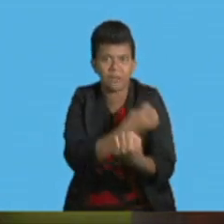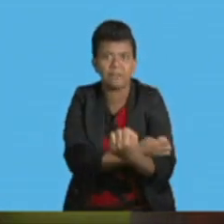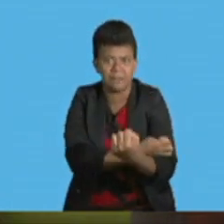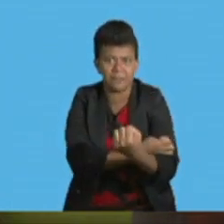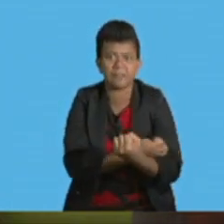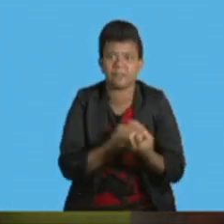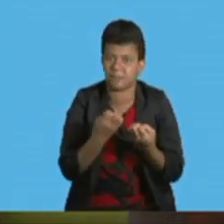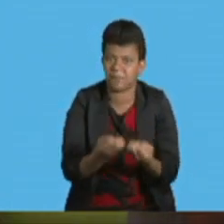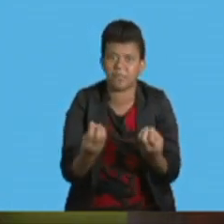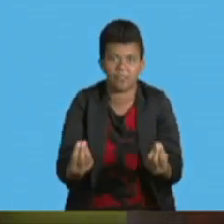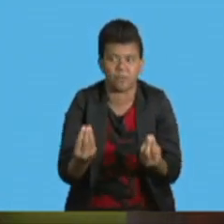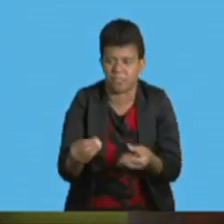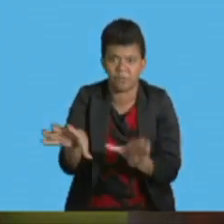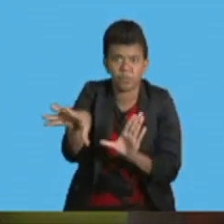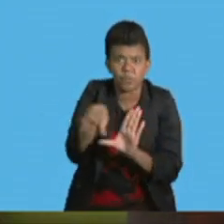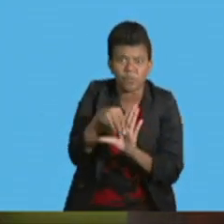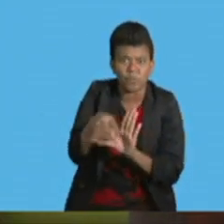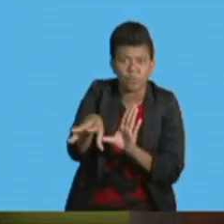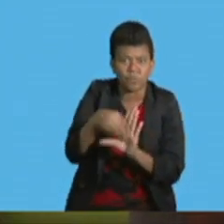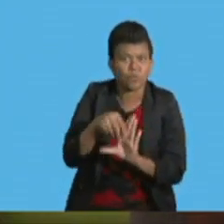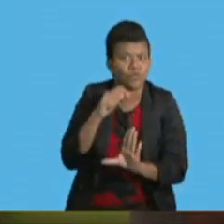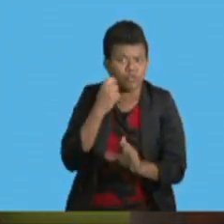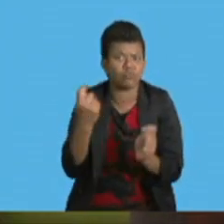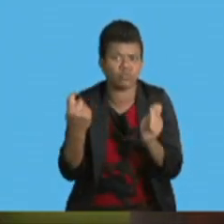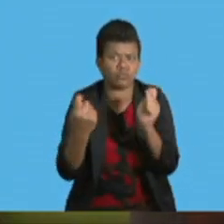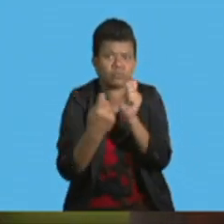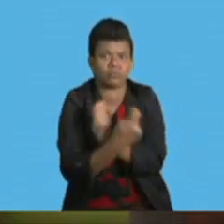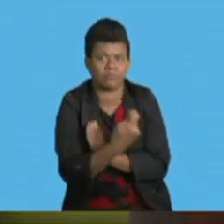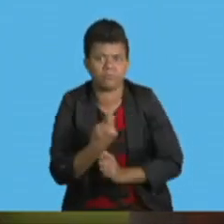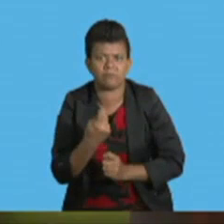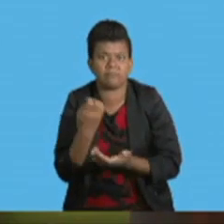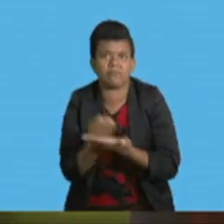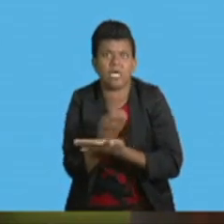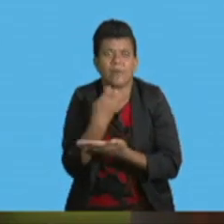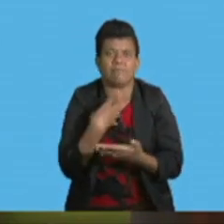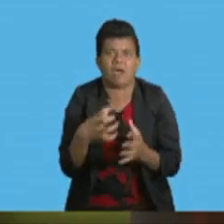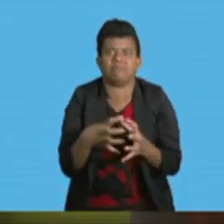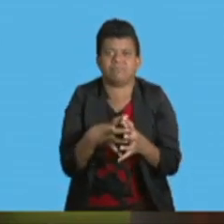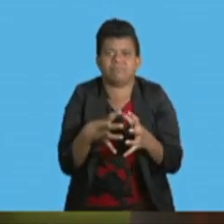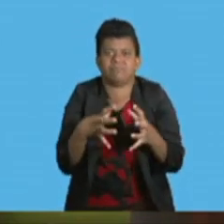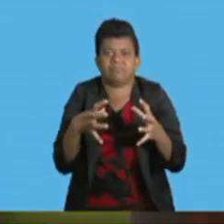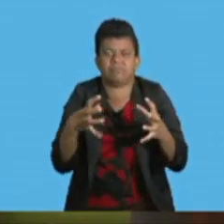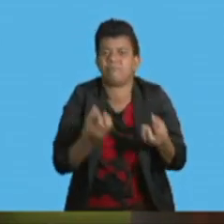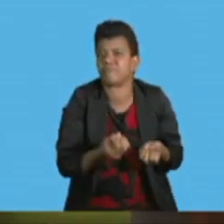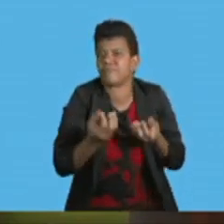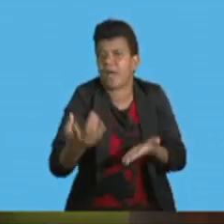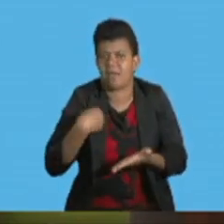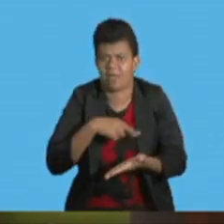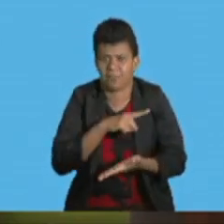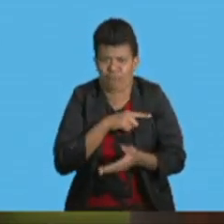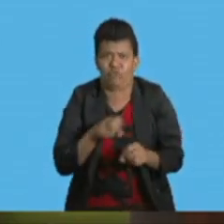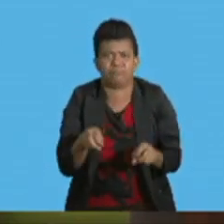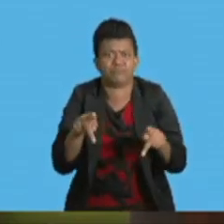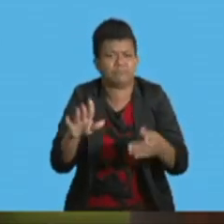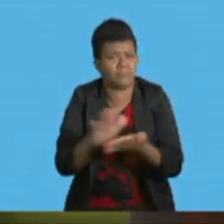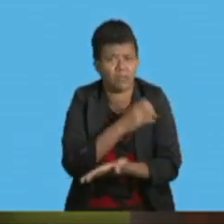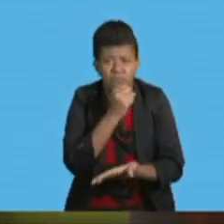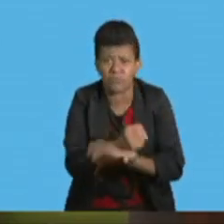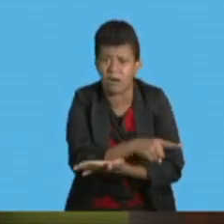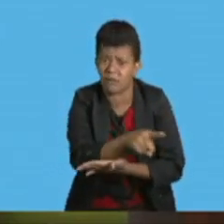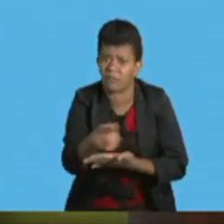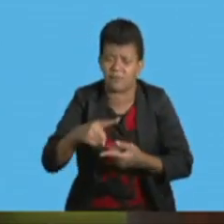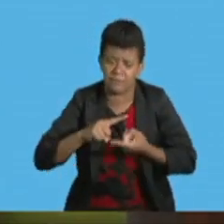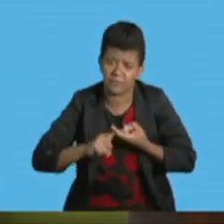to modernize our economy, create increased economic opportunity, and make sure that we have sustainable development of our